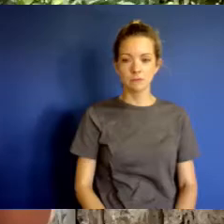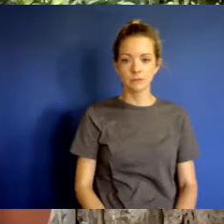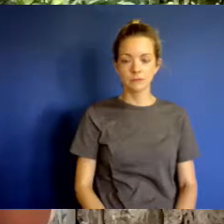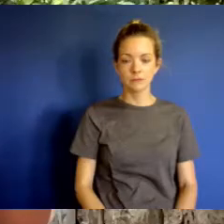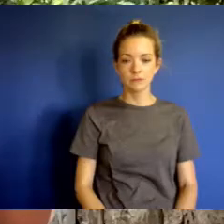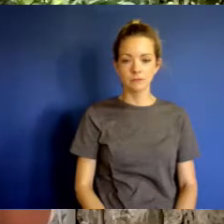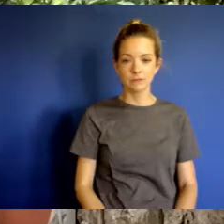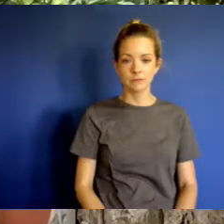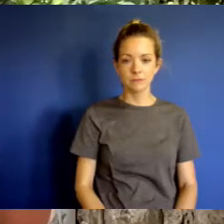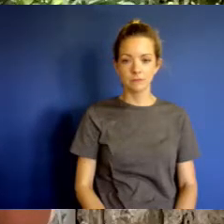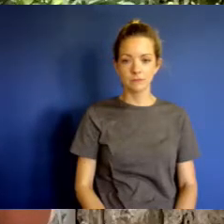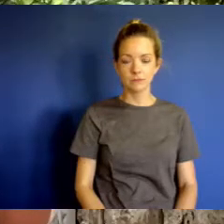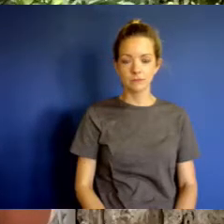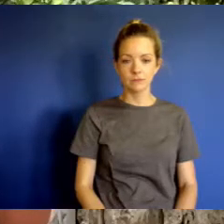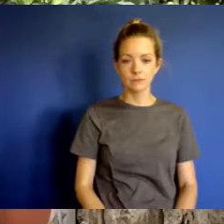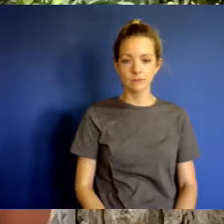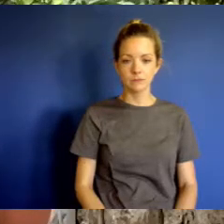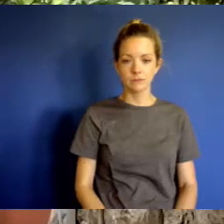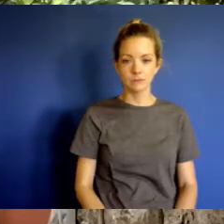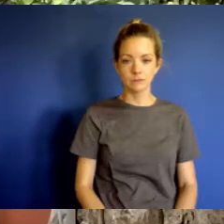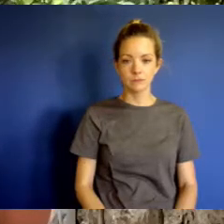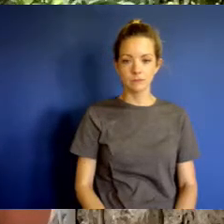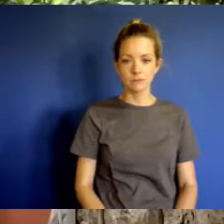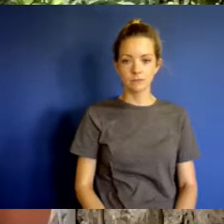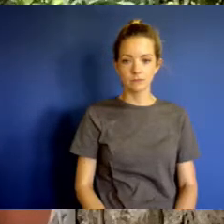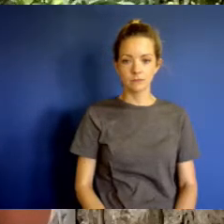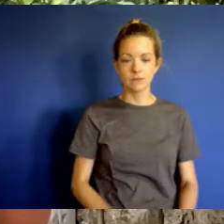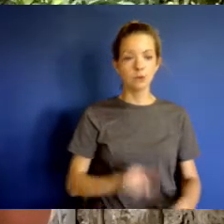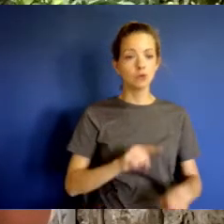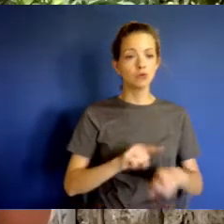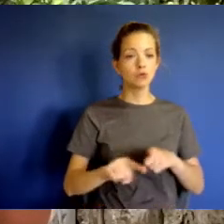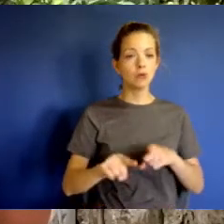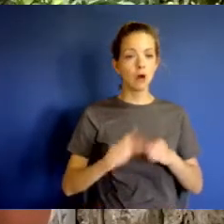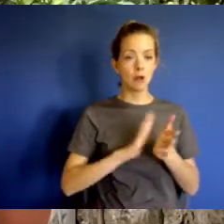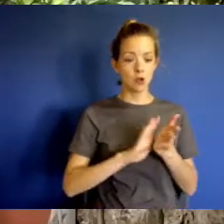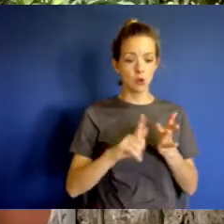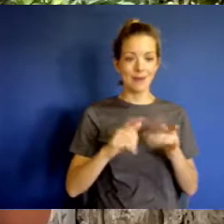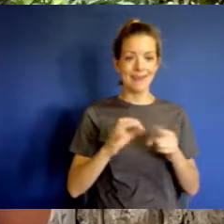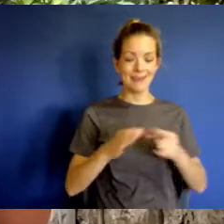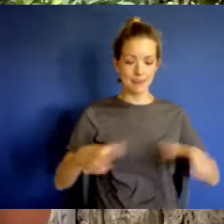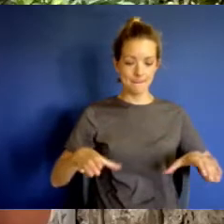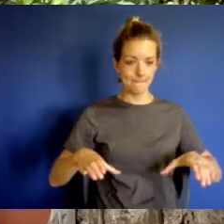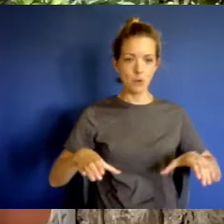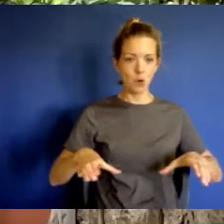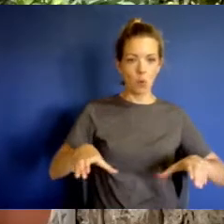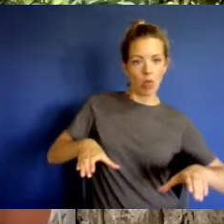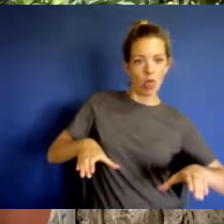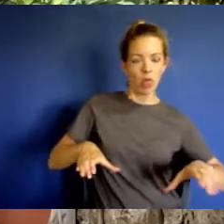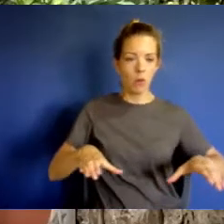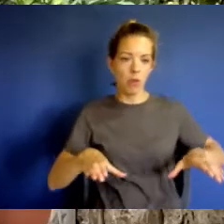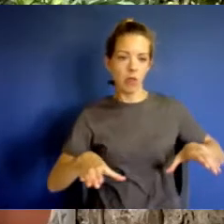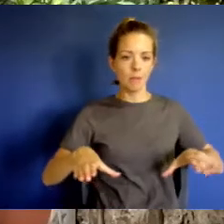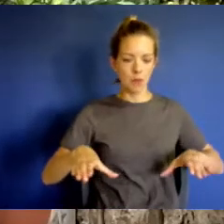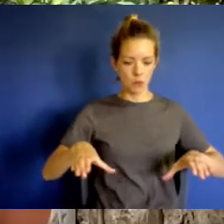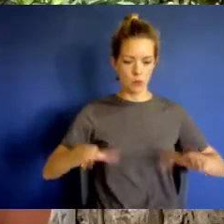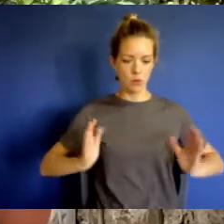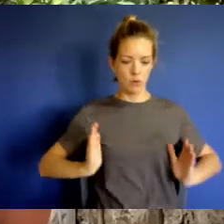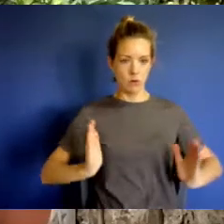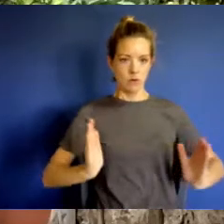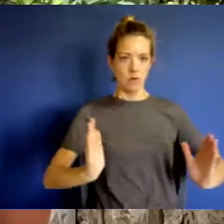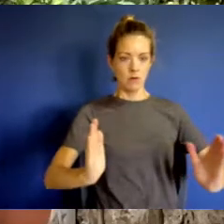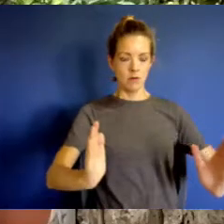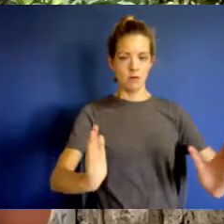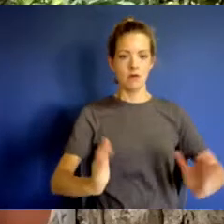going towards the left. Try and bring your hips in line so you feel a stretch on the outside of the right hip.